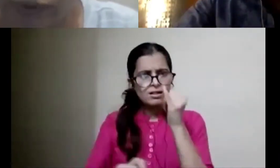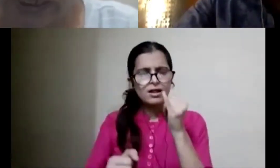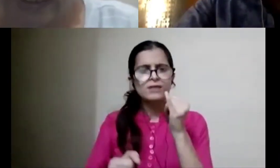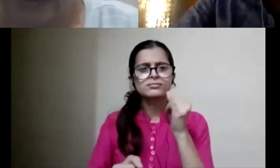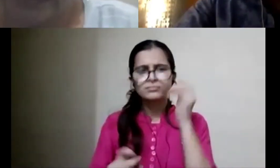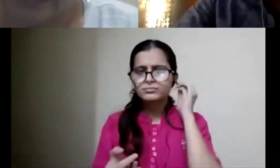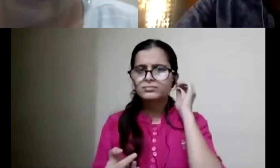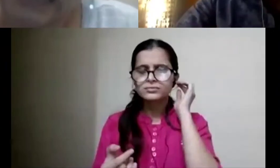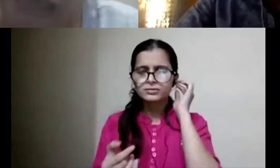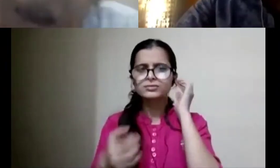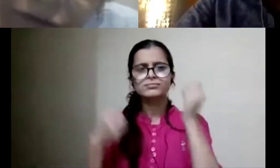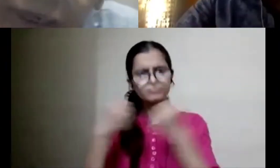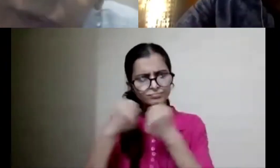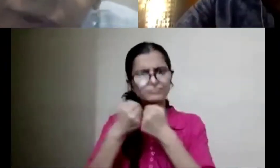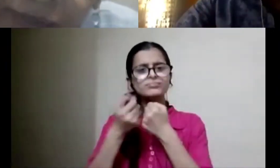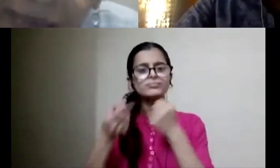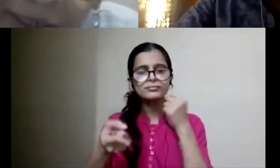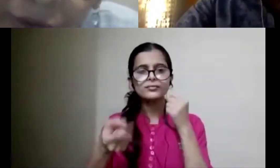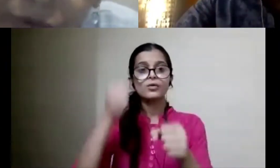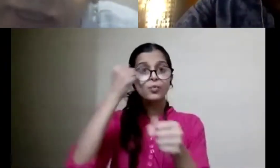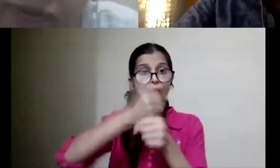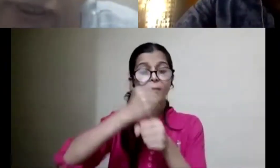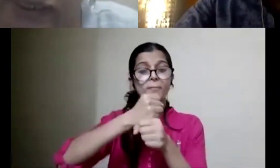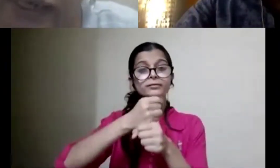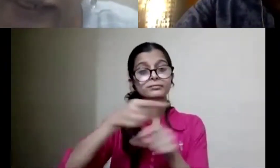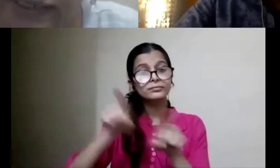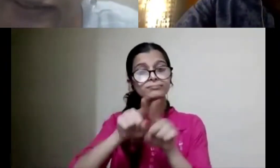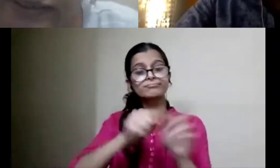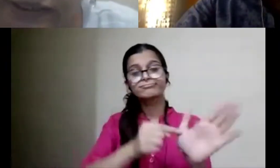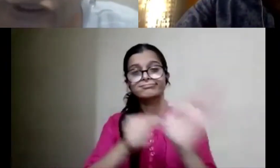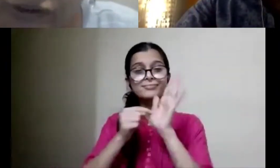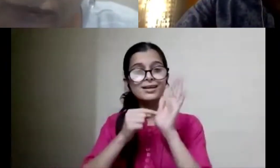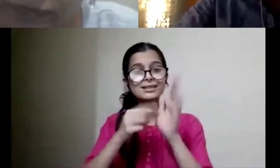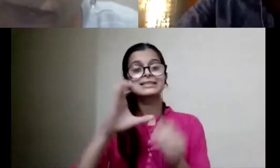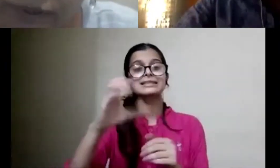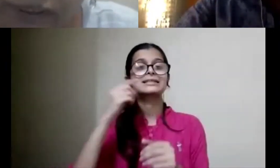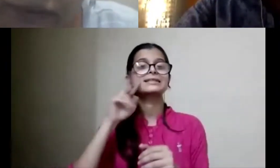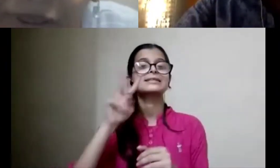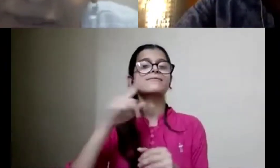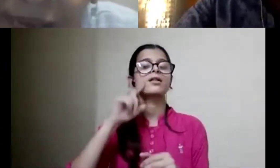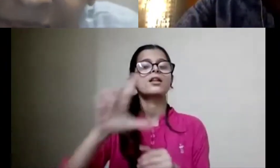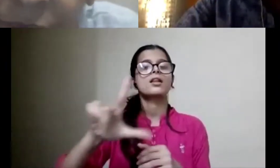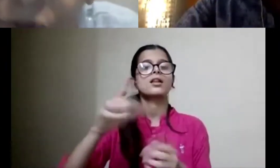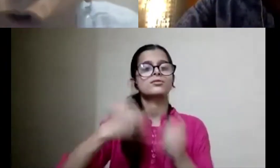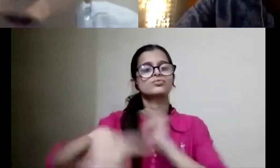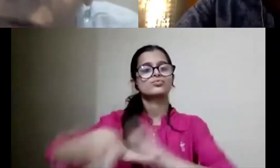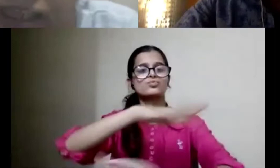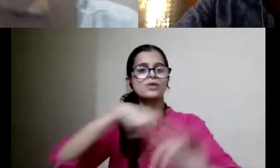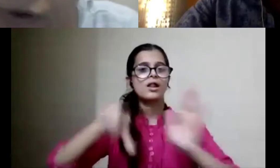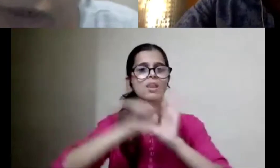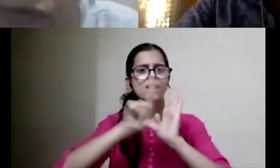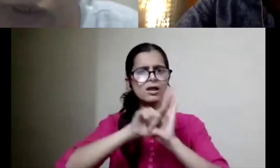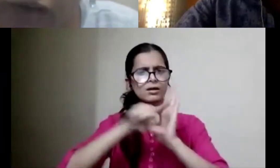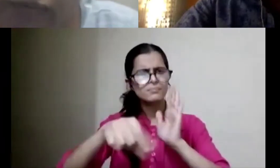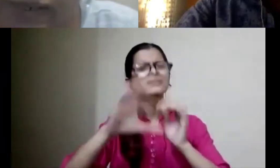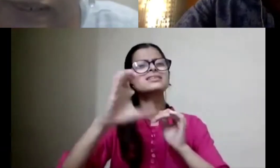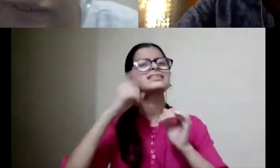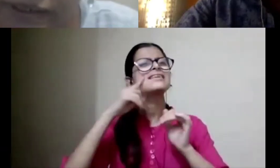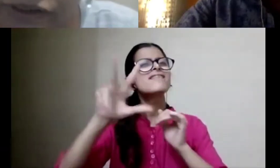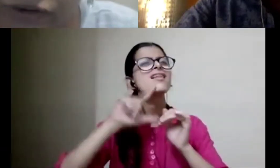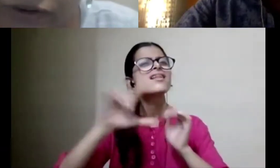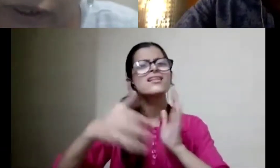going to, the government was reacting to the civil society's legislation. Civil society was not responding to the